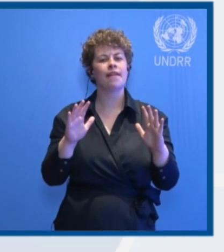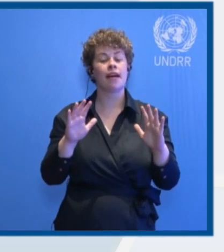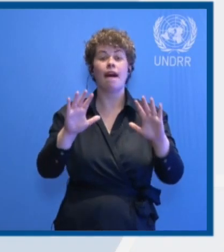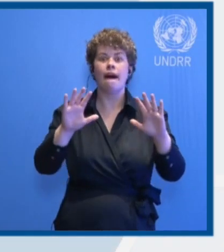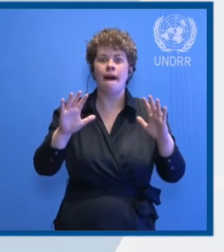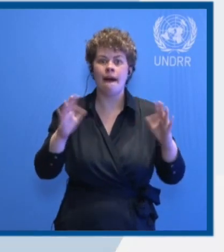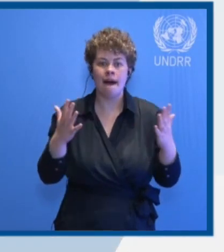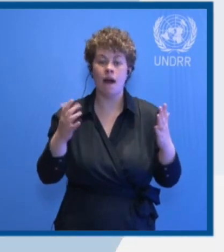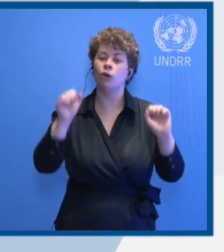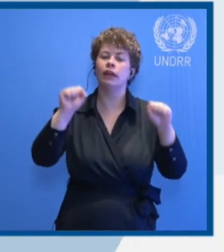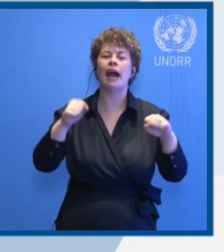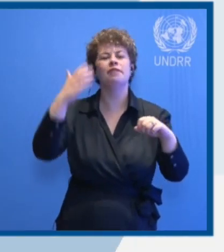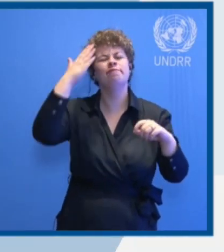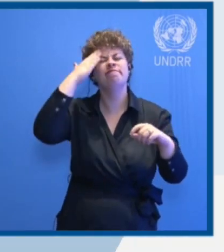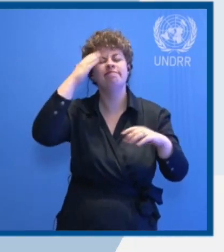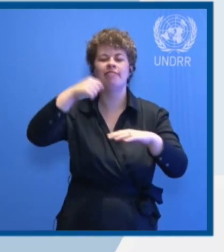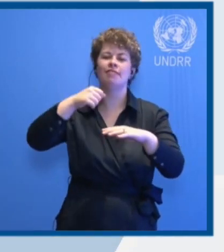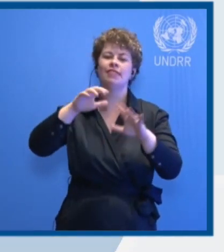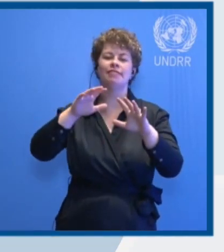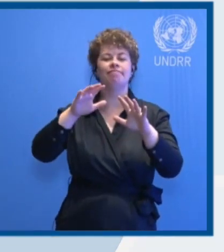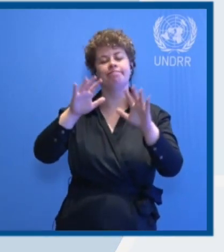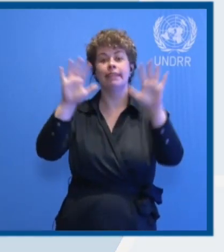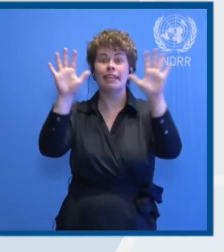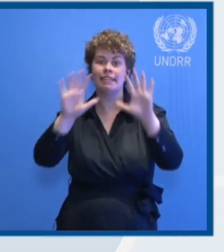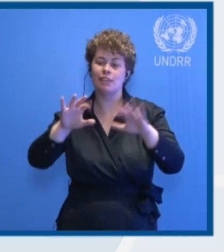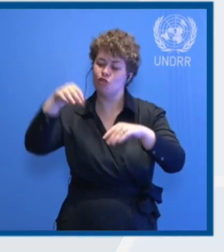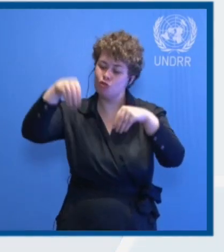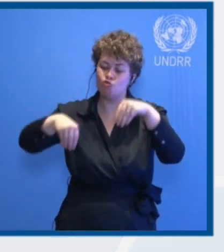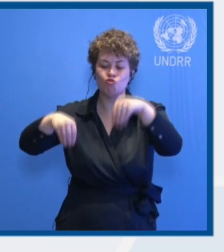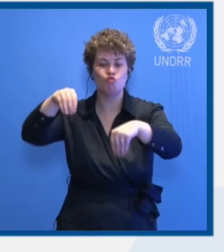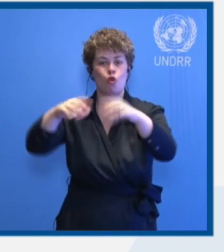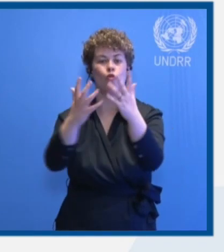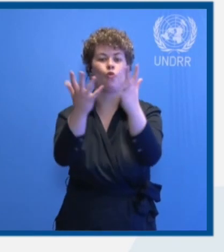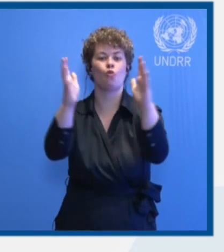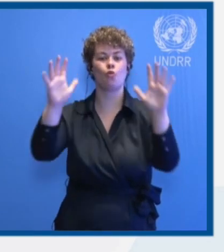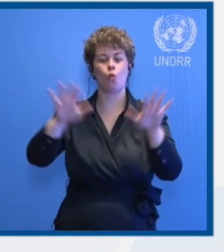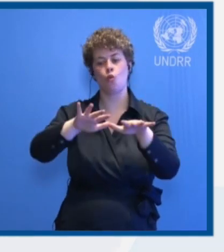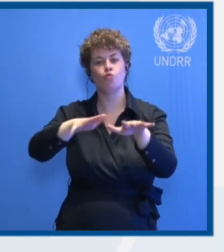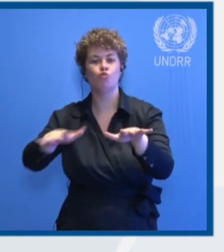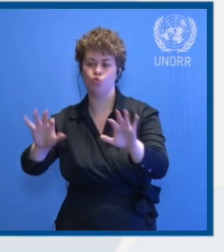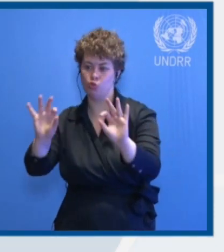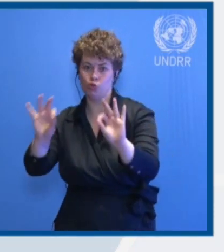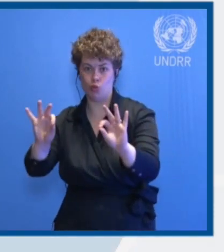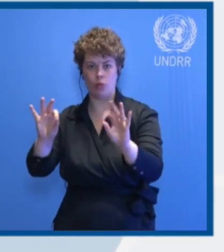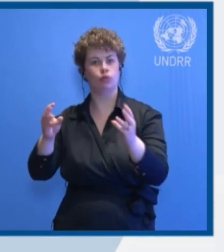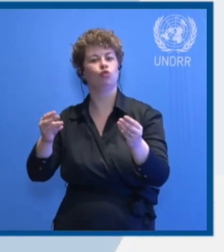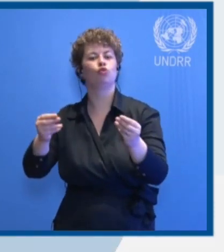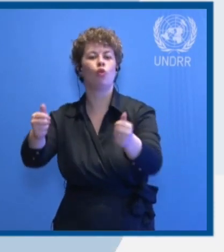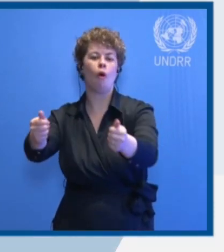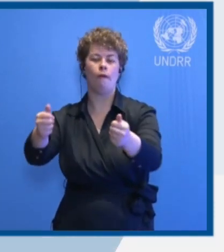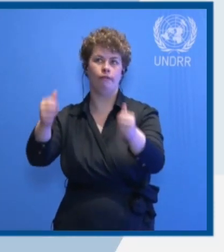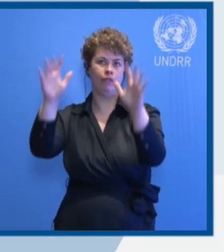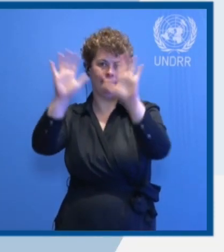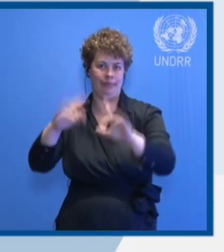DRR, particularly when some companies continue to have a negative environmental impact through their practices, outweighing the potential benefits